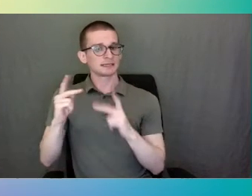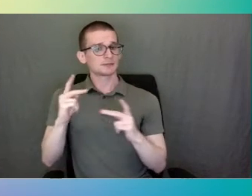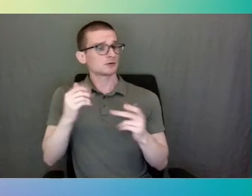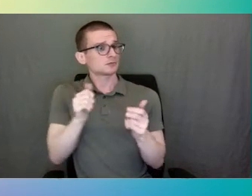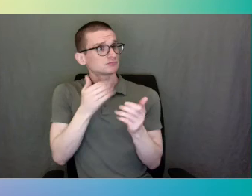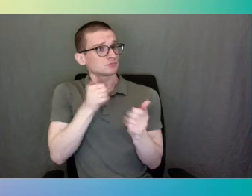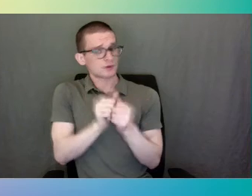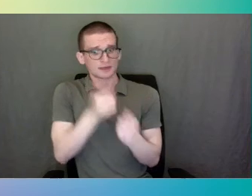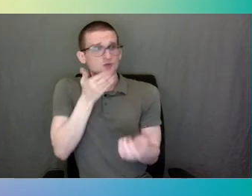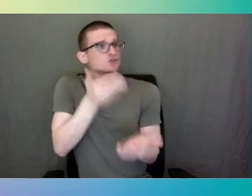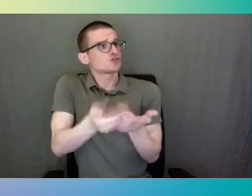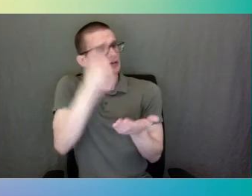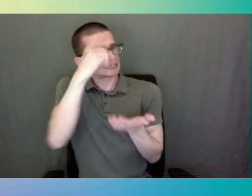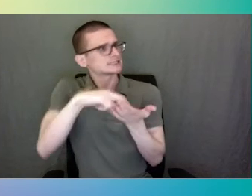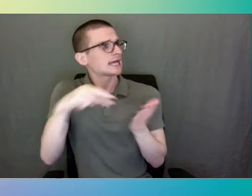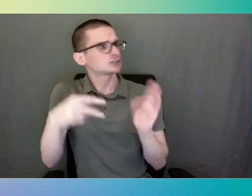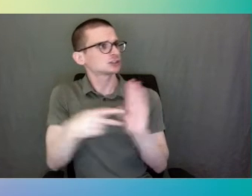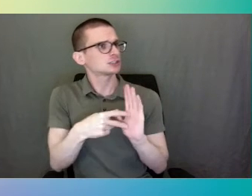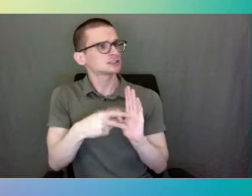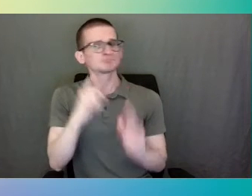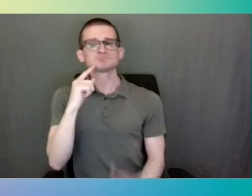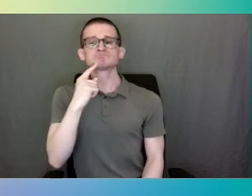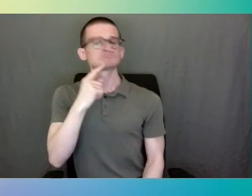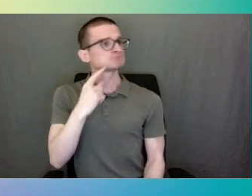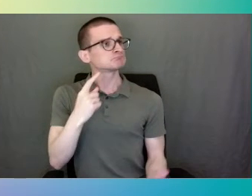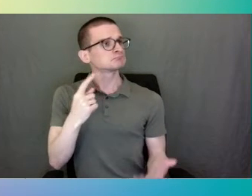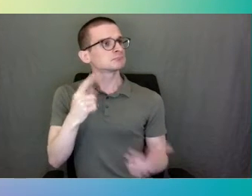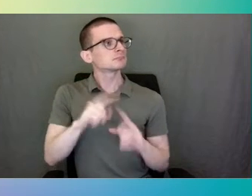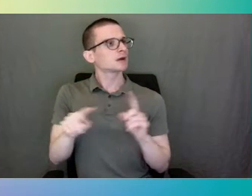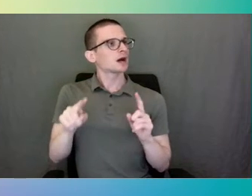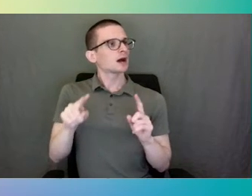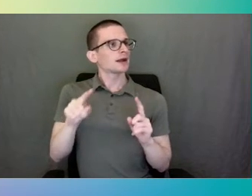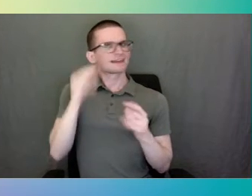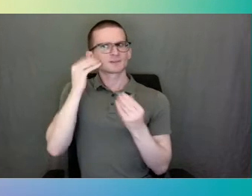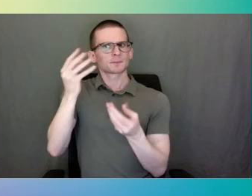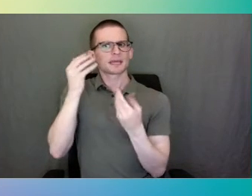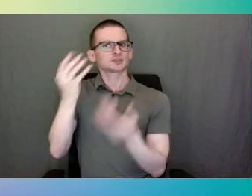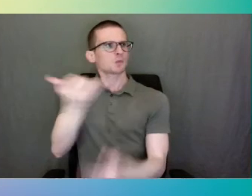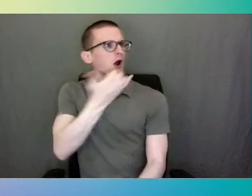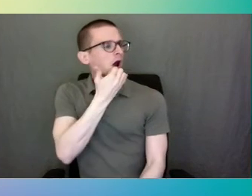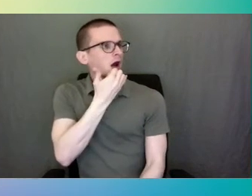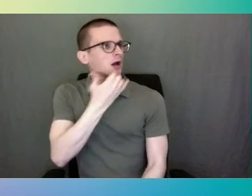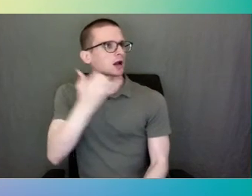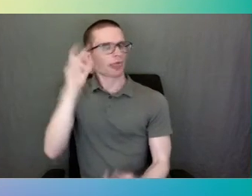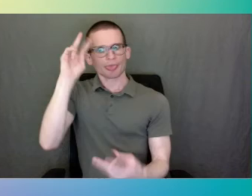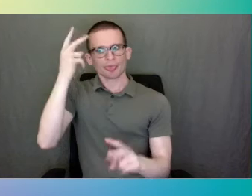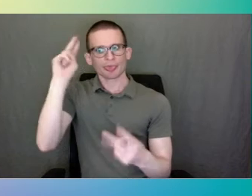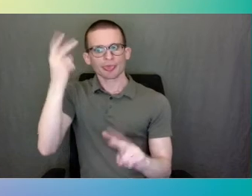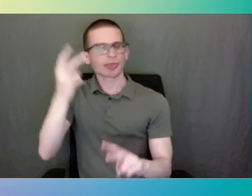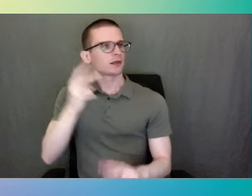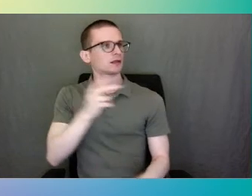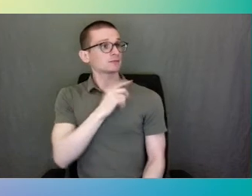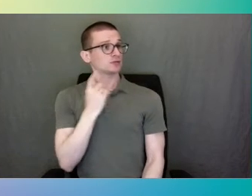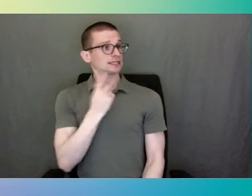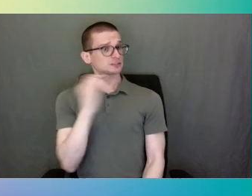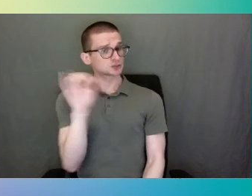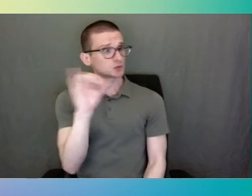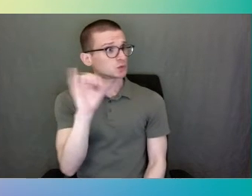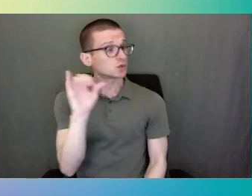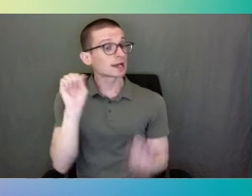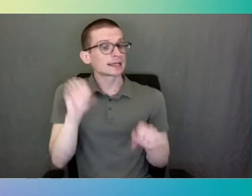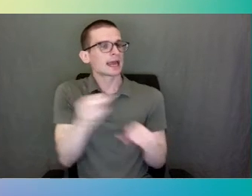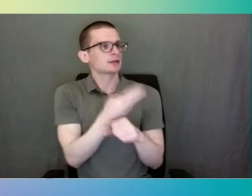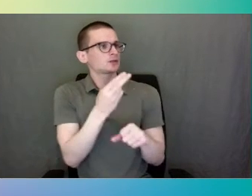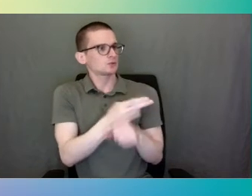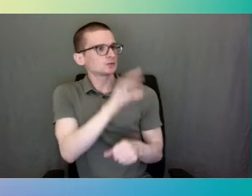but misinformed and misguided people, those among the clergy not excluded, may use the Revised